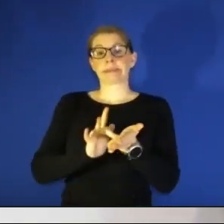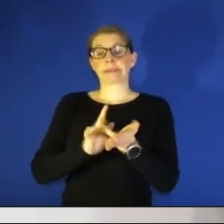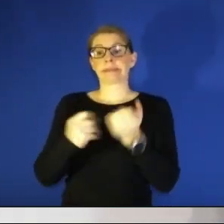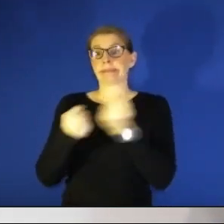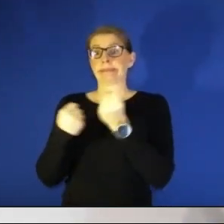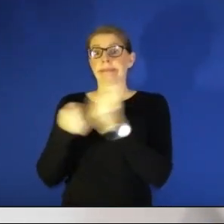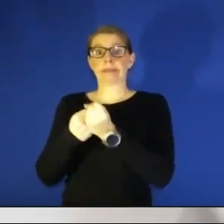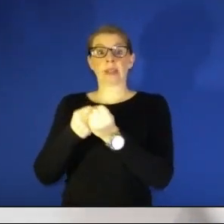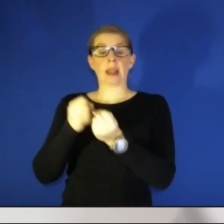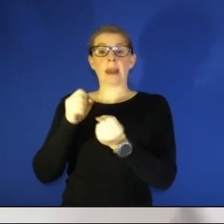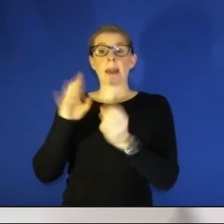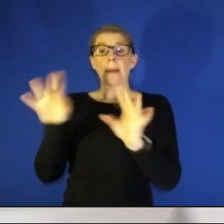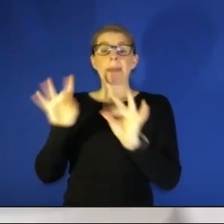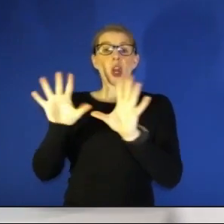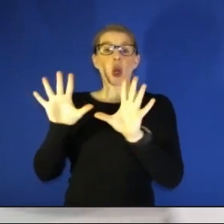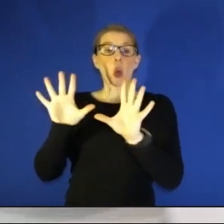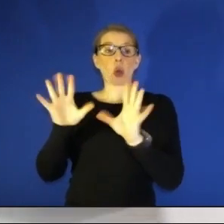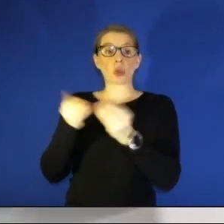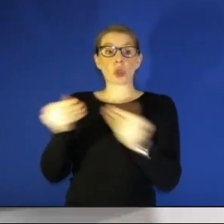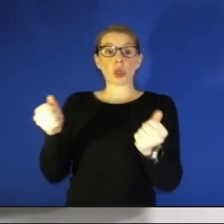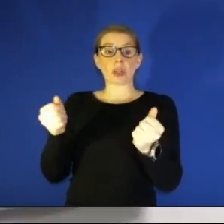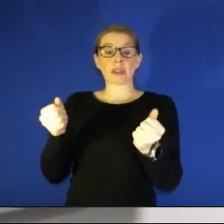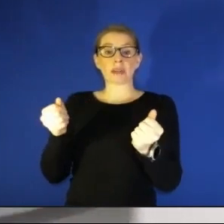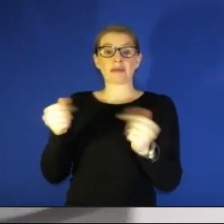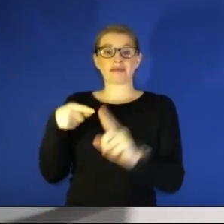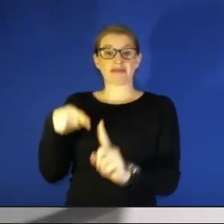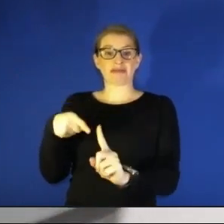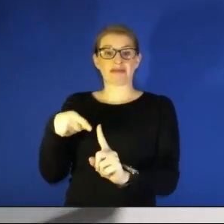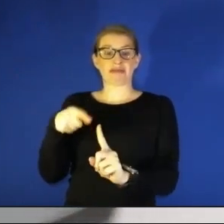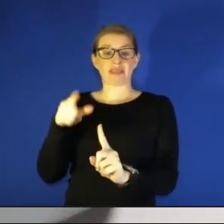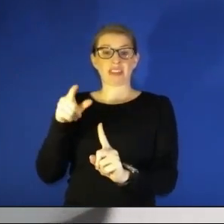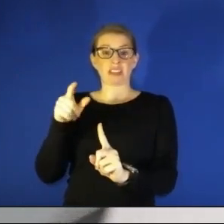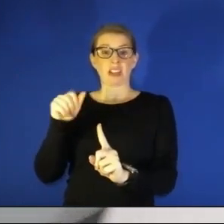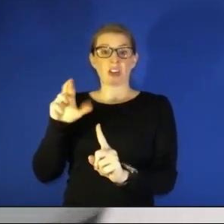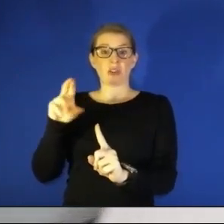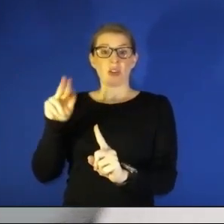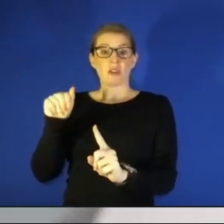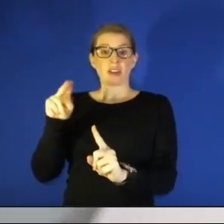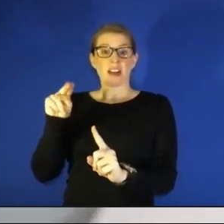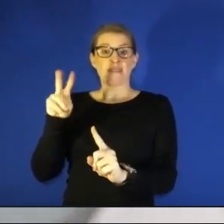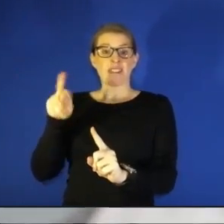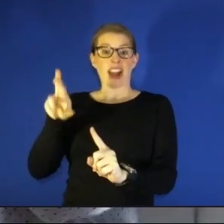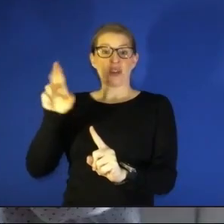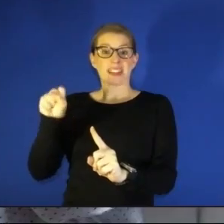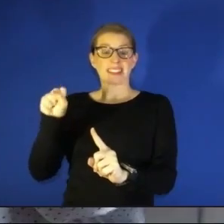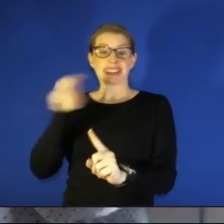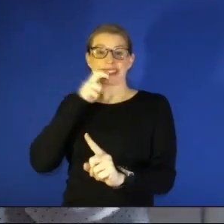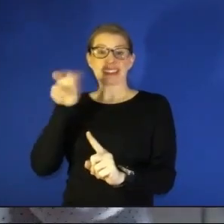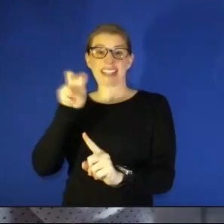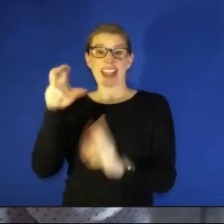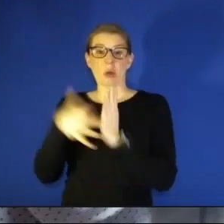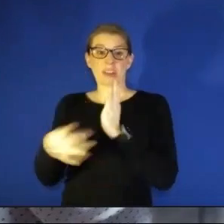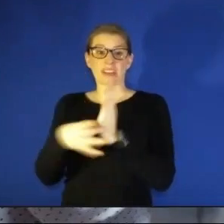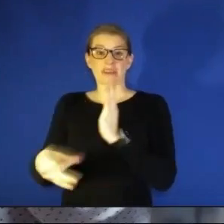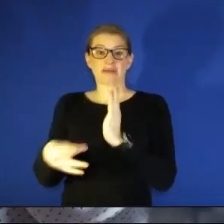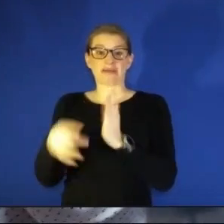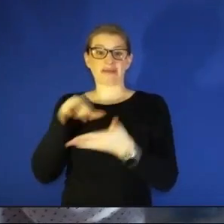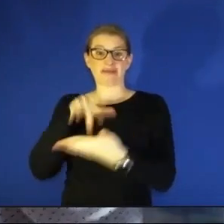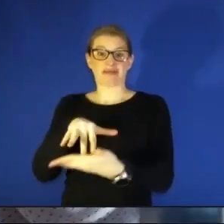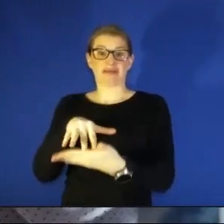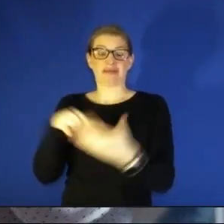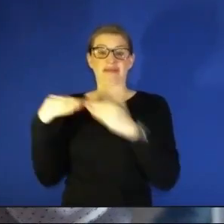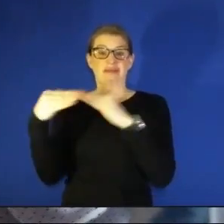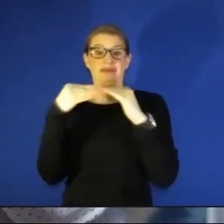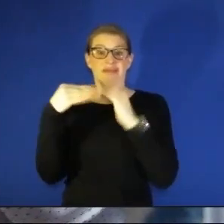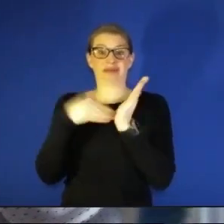cure to COVID-19 is nothing really but coronavirus snake oil. We've talked about this. That's according to a peer-reviewed study of ivermectin by